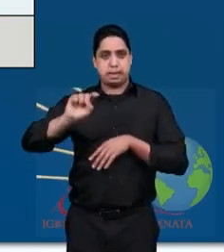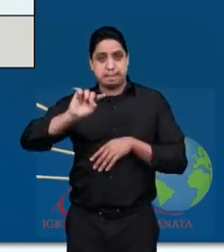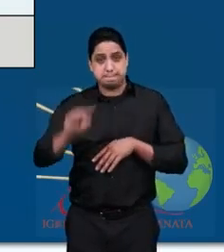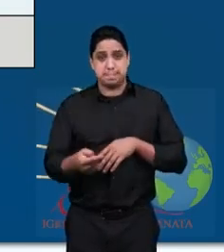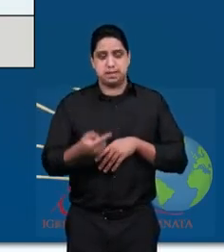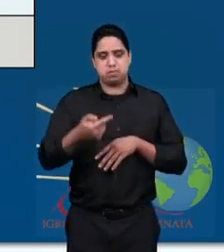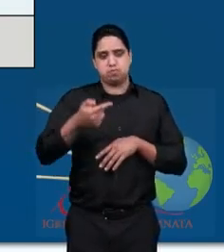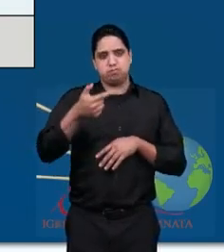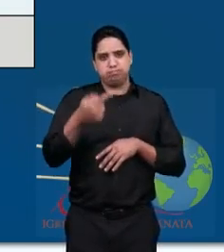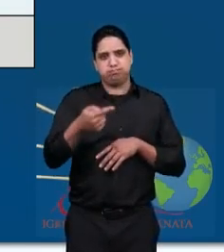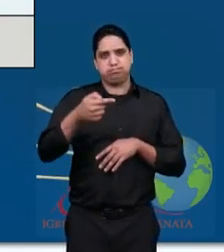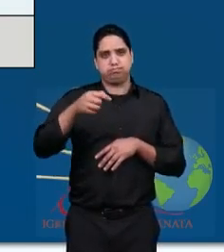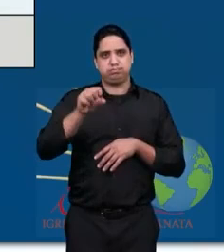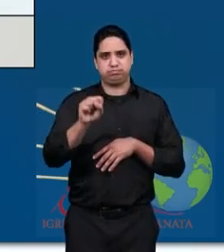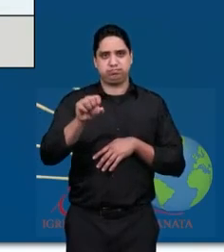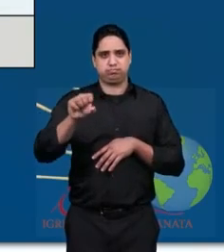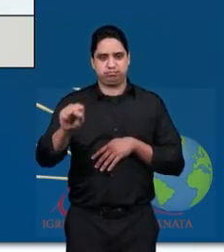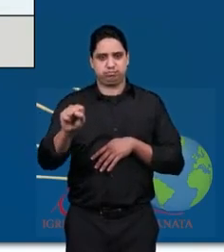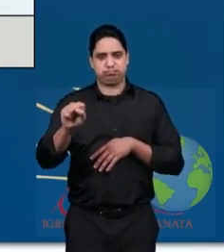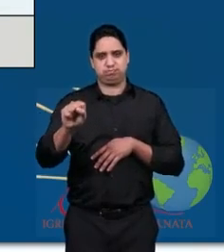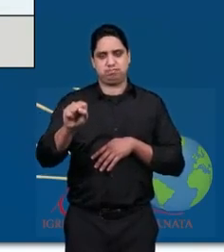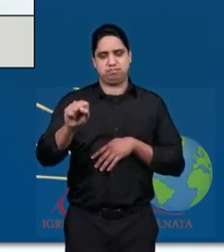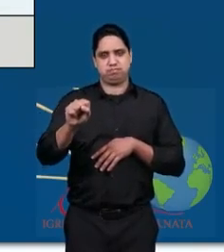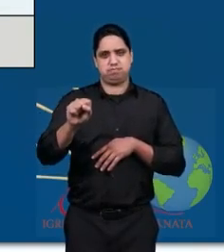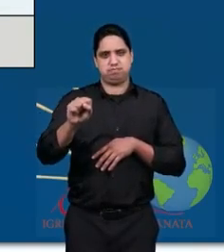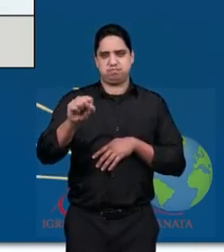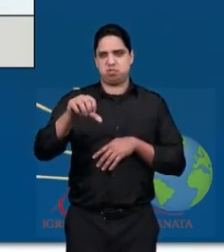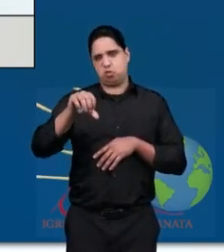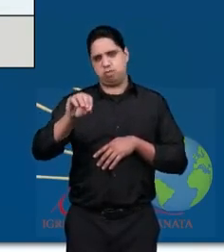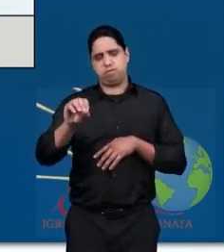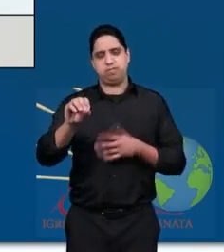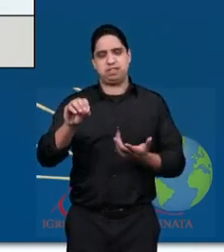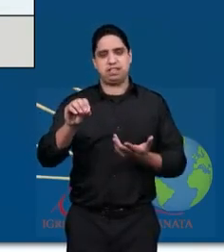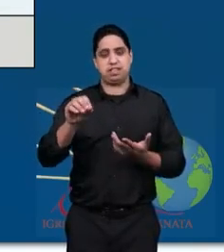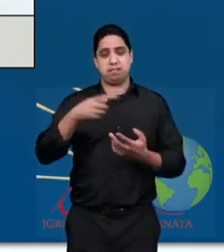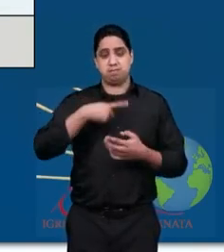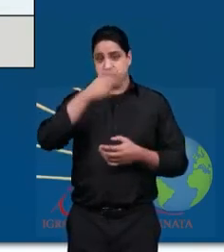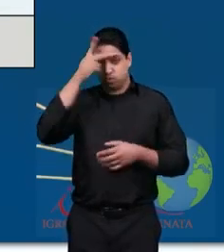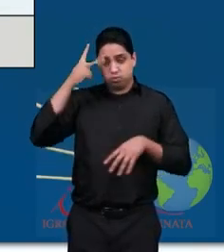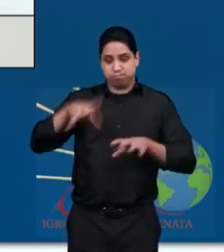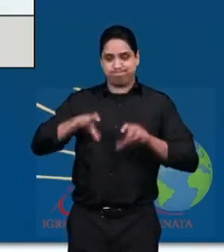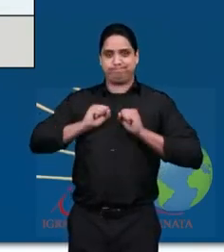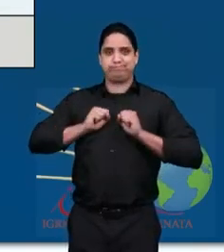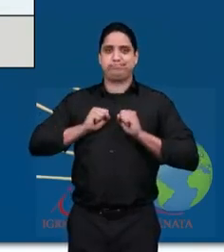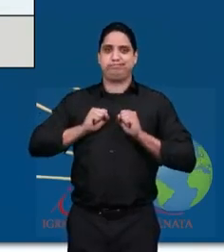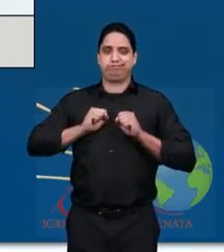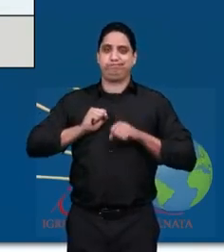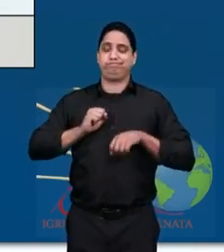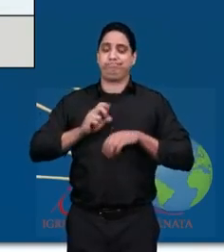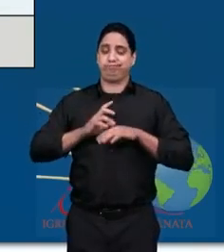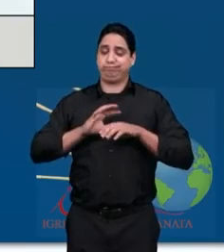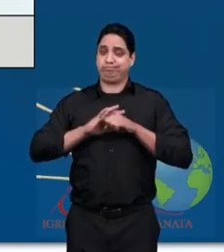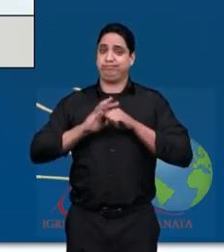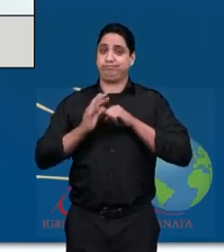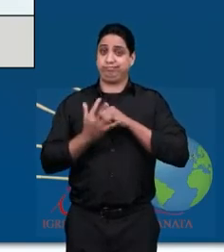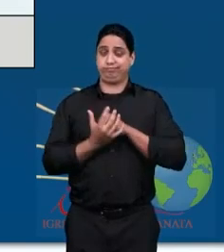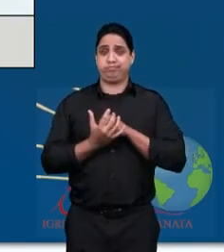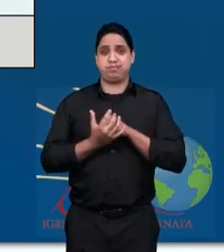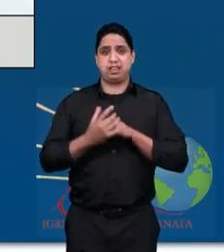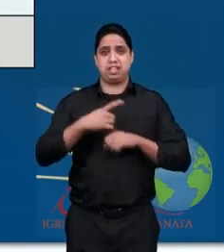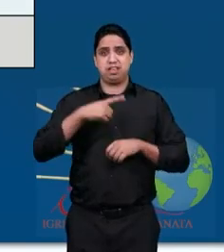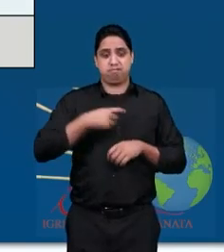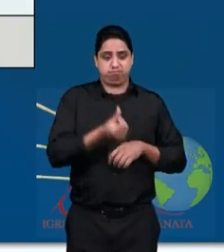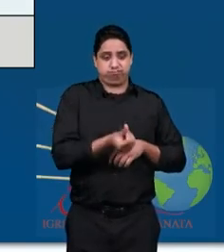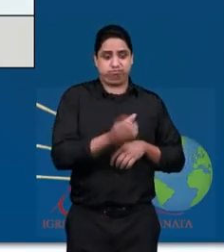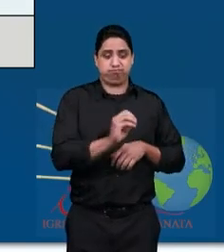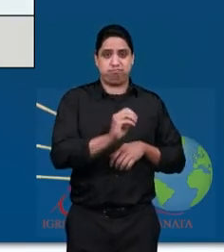1,700, we could say 1,790 people infected in round numbers, and we have 60 deaths.